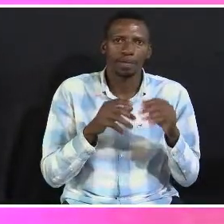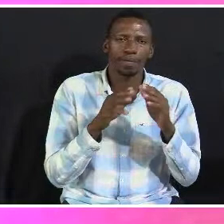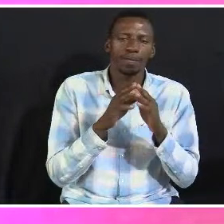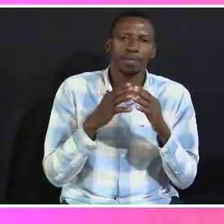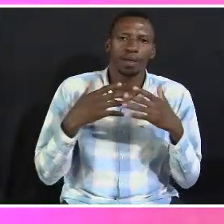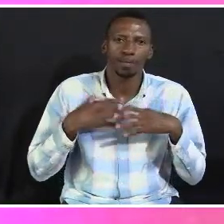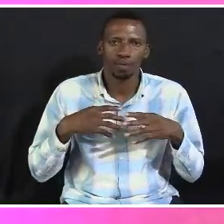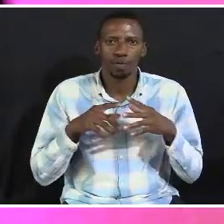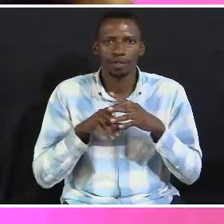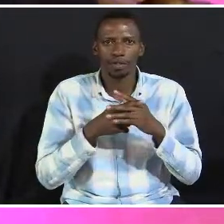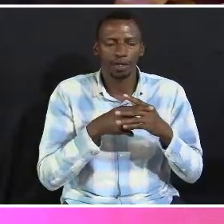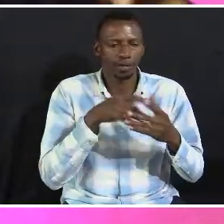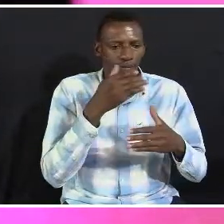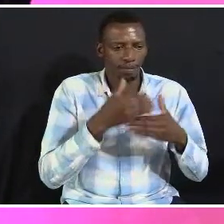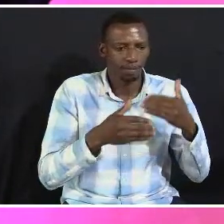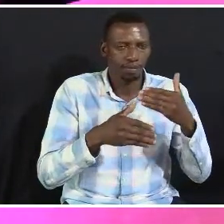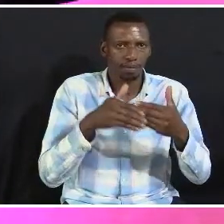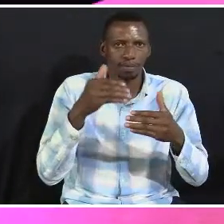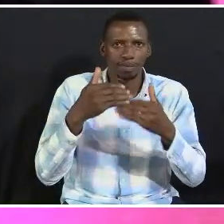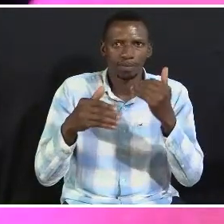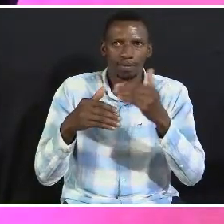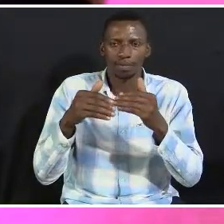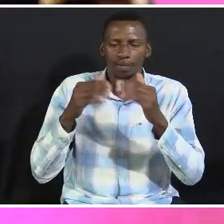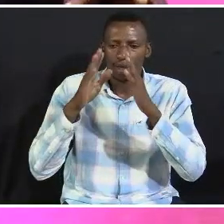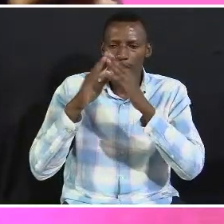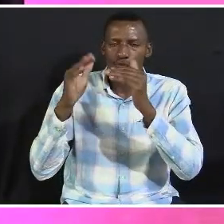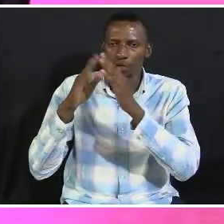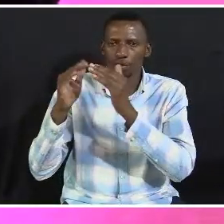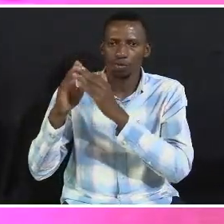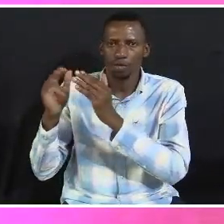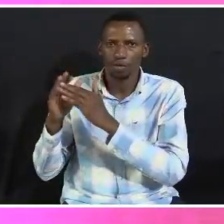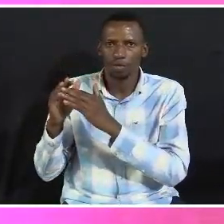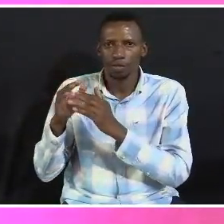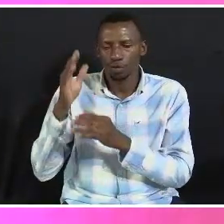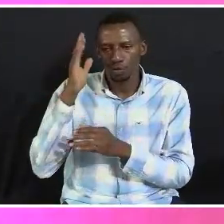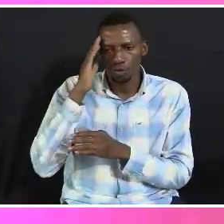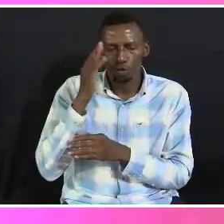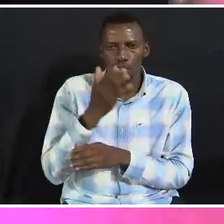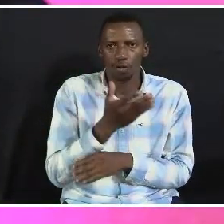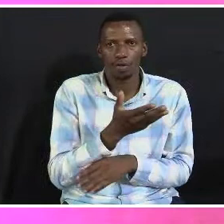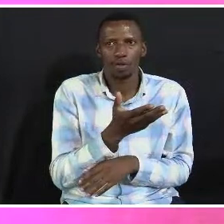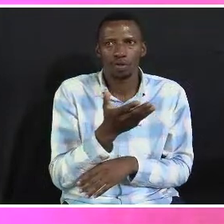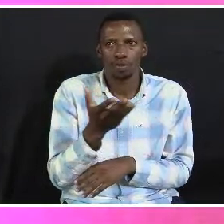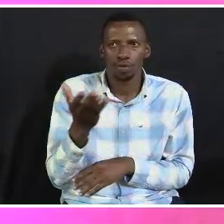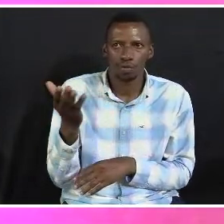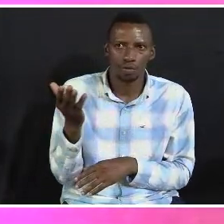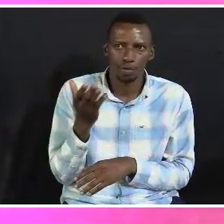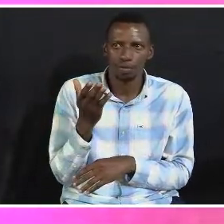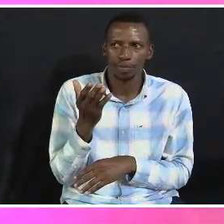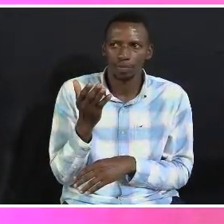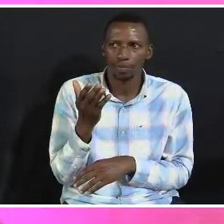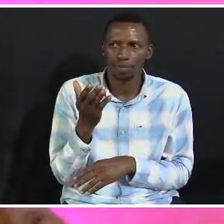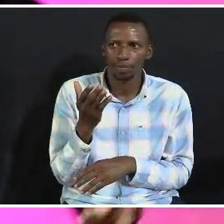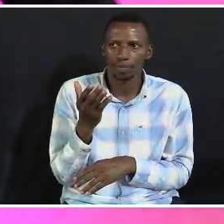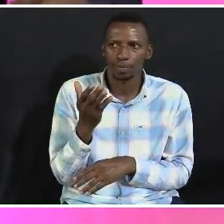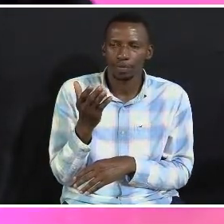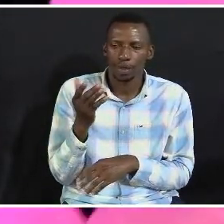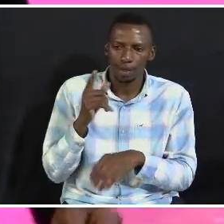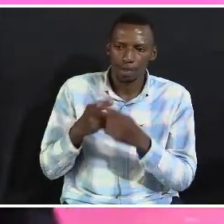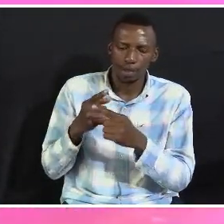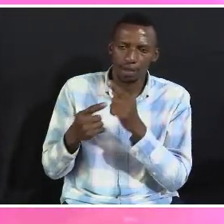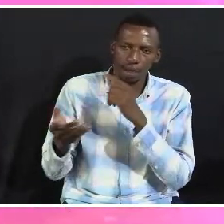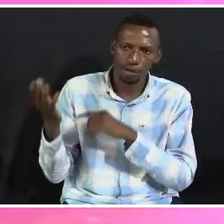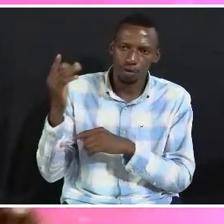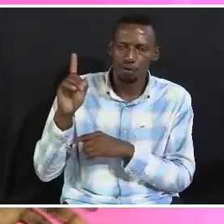when people started building iron sheet houses, you know, for those who are of those years. So, one man